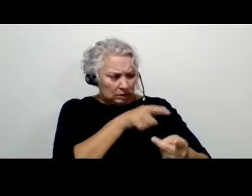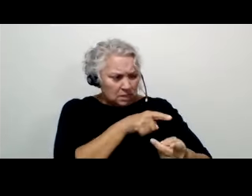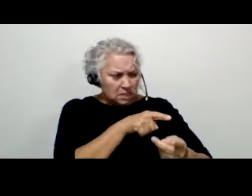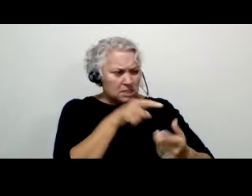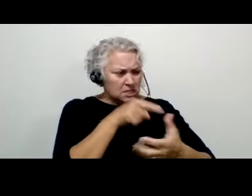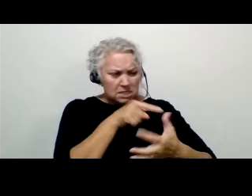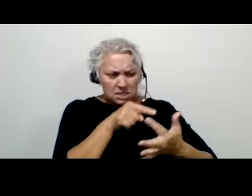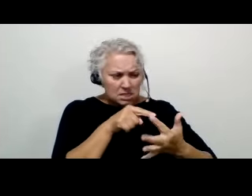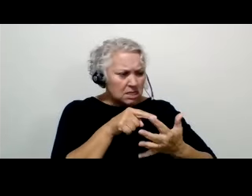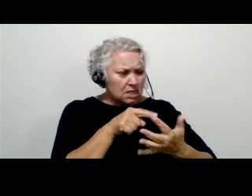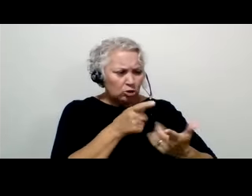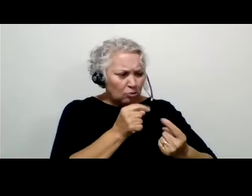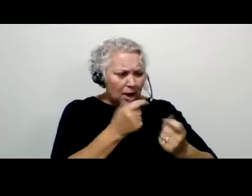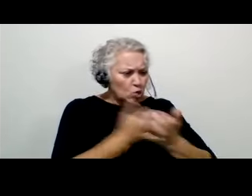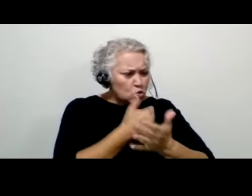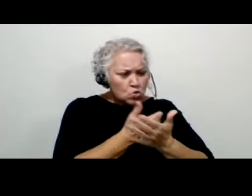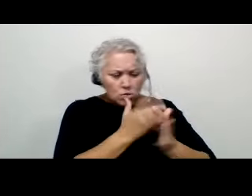that.